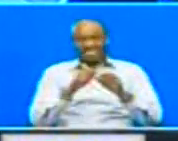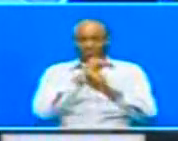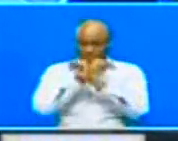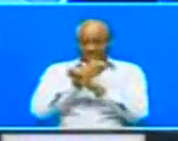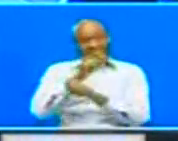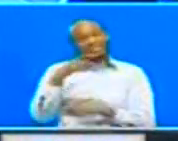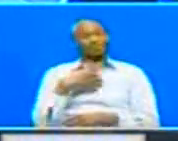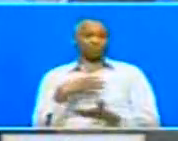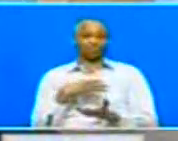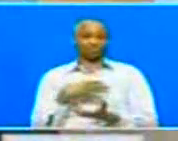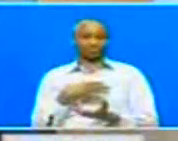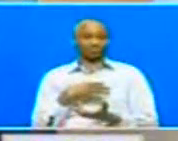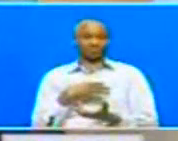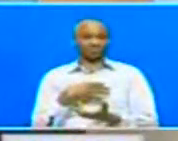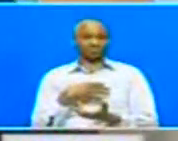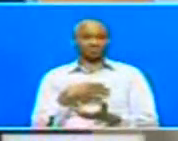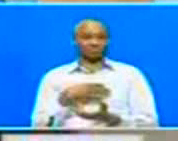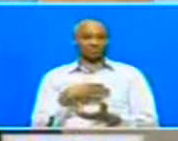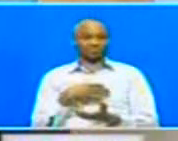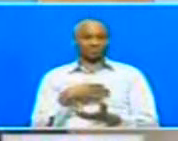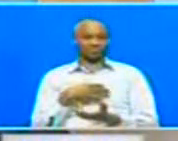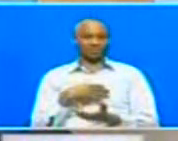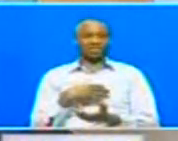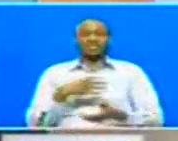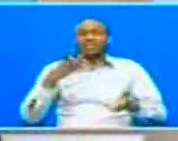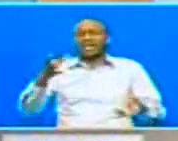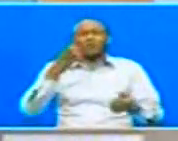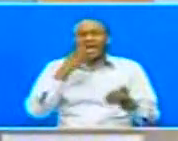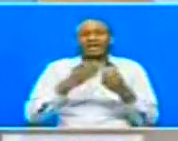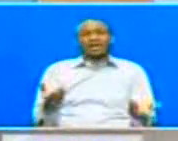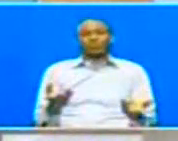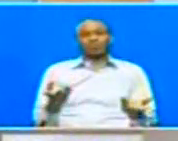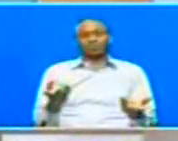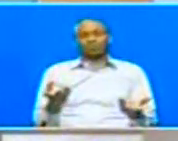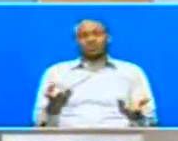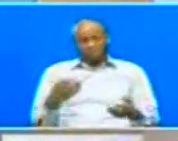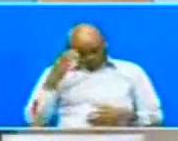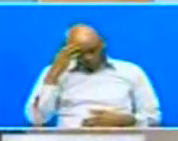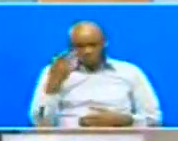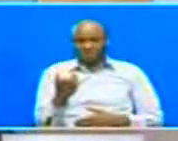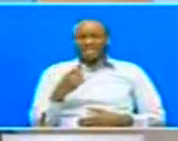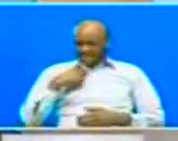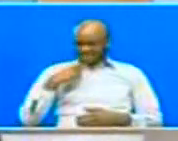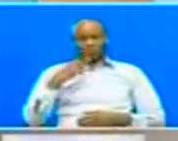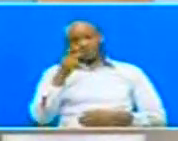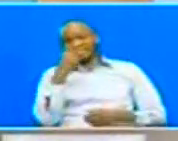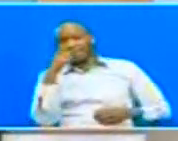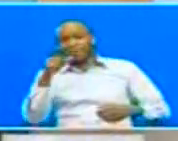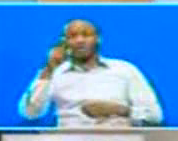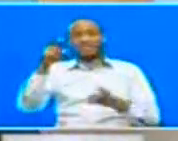secure the Kurds in northern Iraq. What is so hard? And we're talking about, victimizing. We're not victimizing